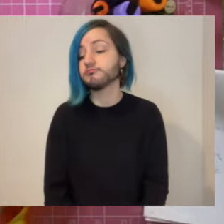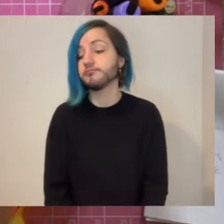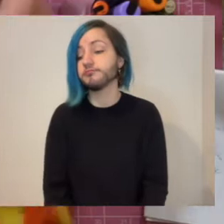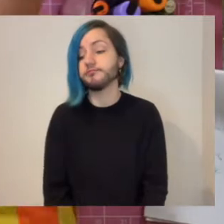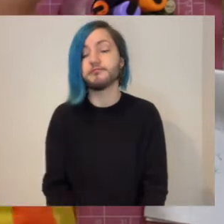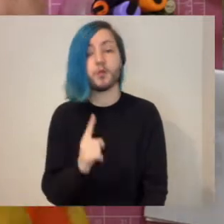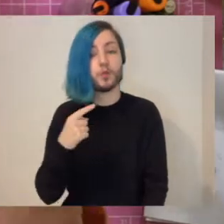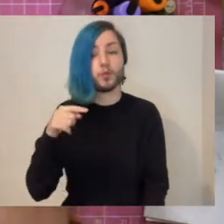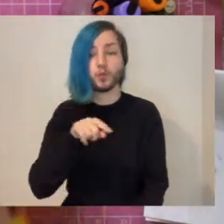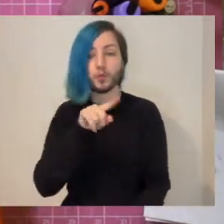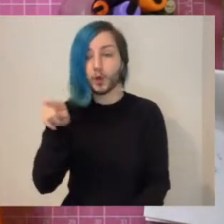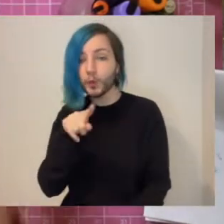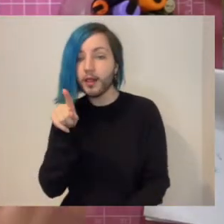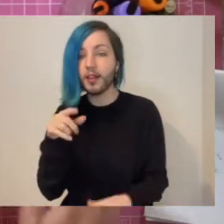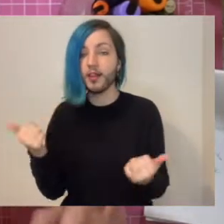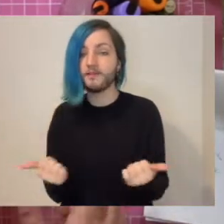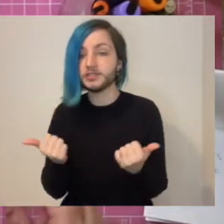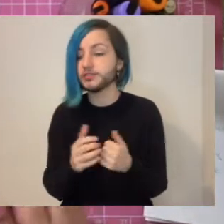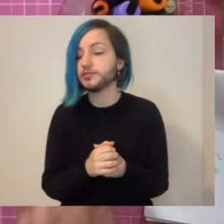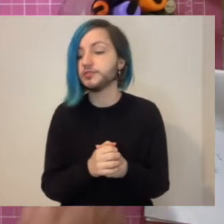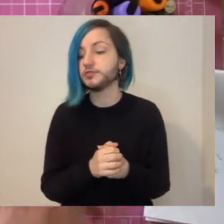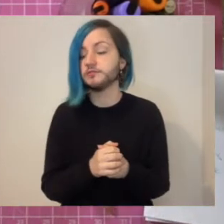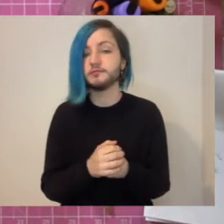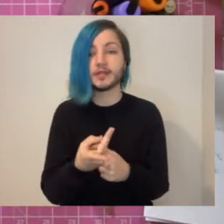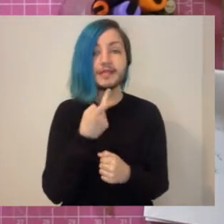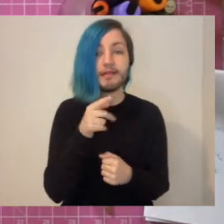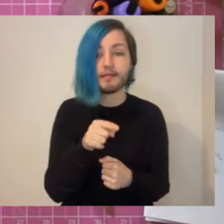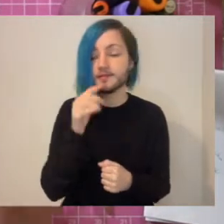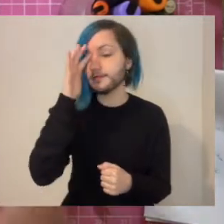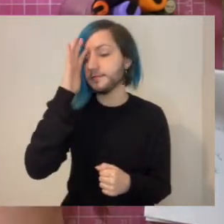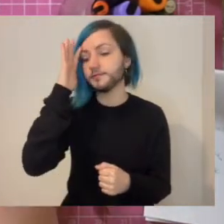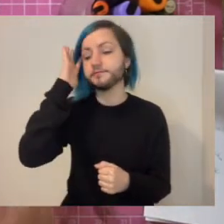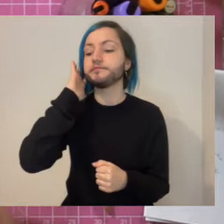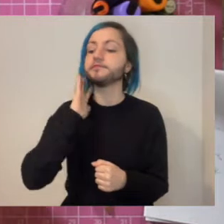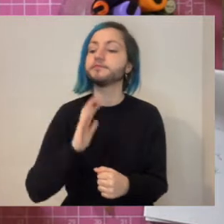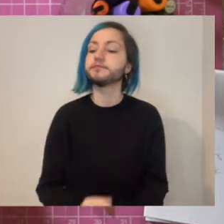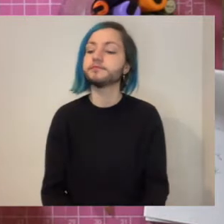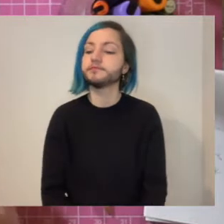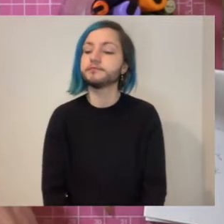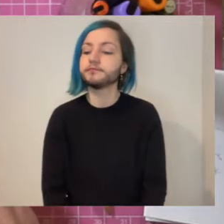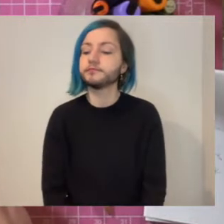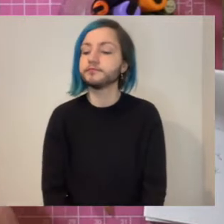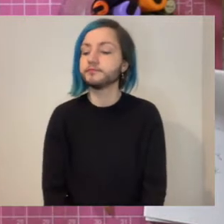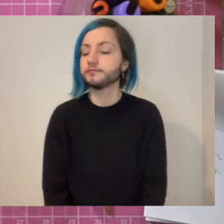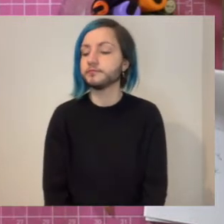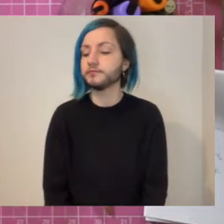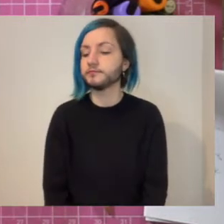So there's one. And then the next one I might just...